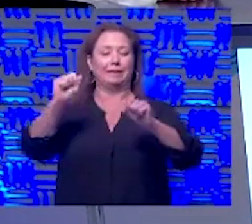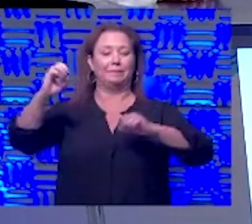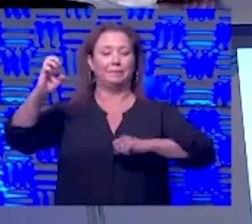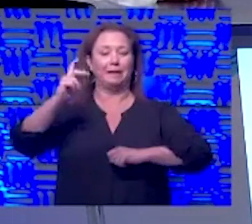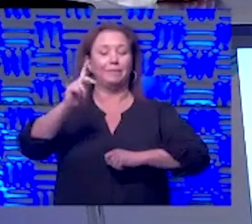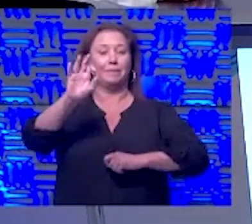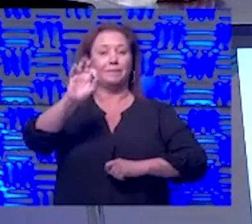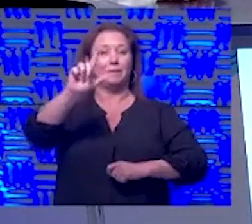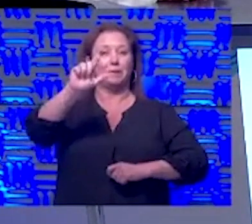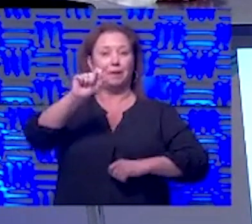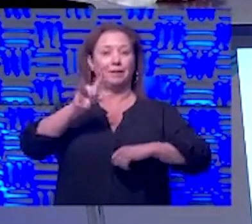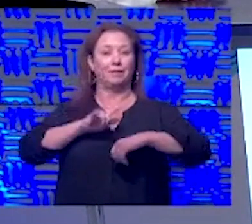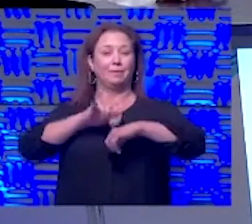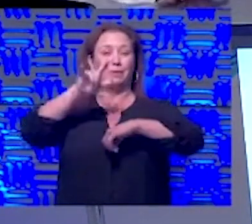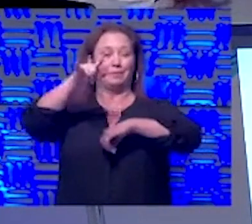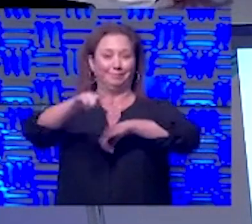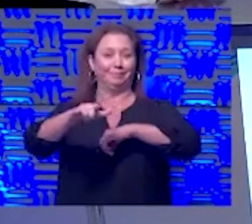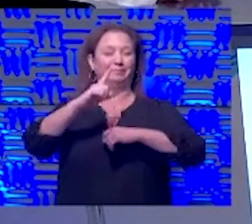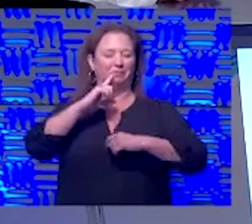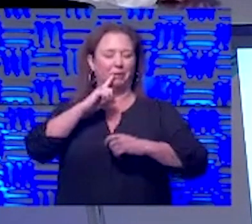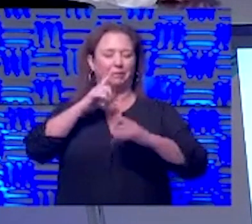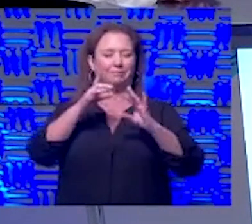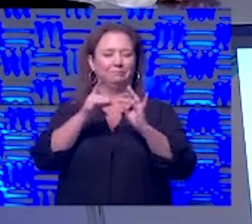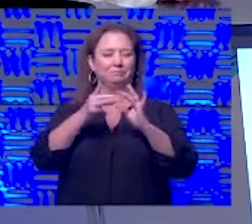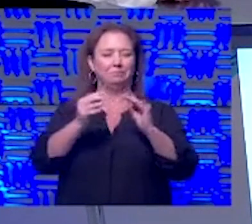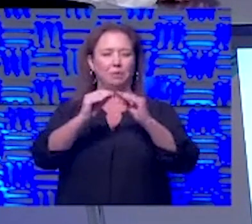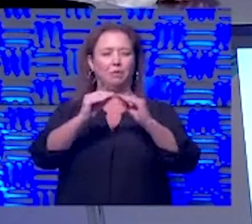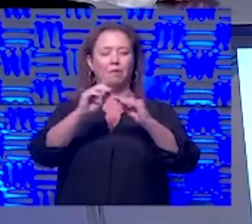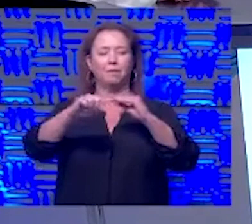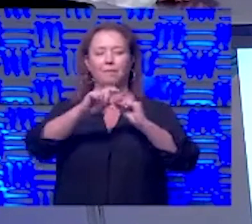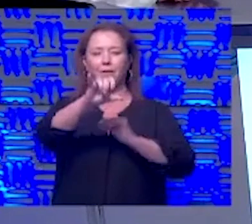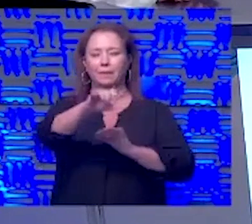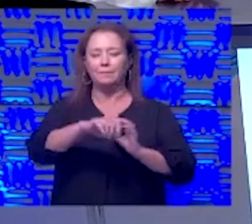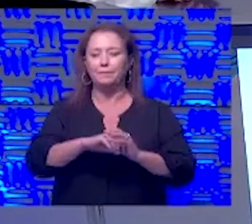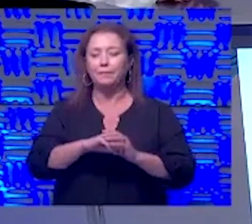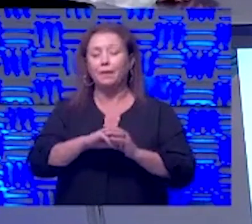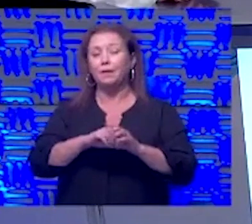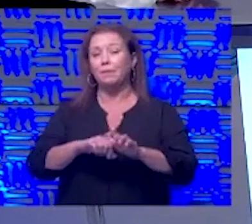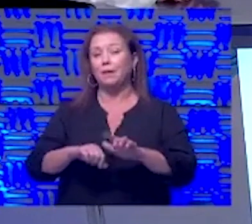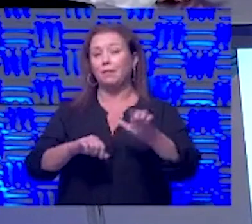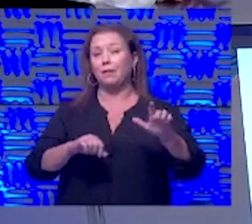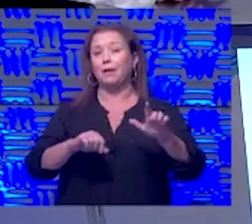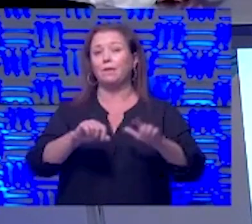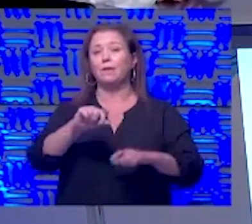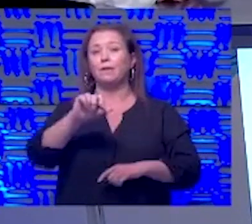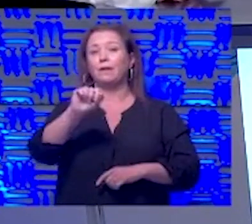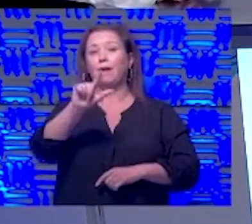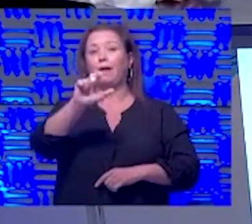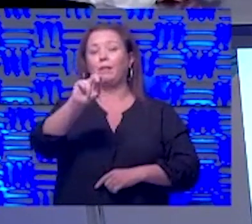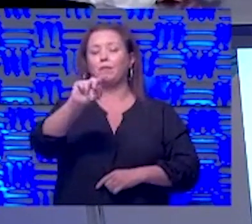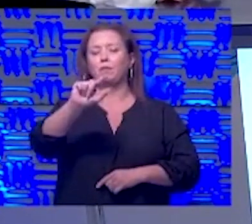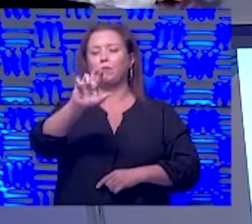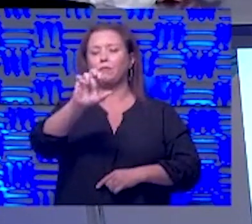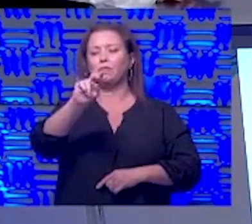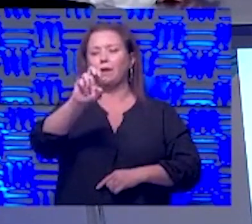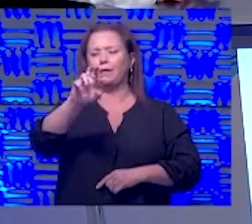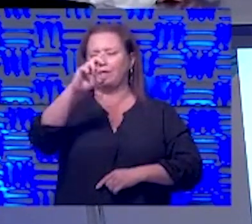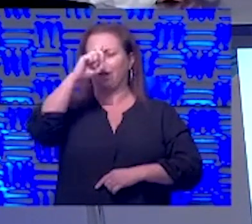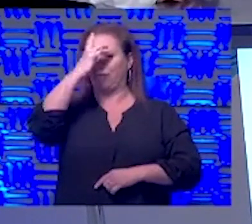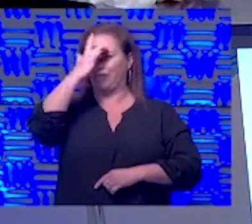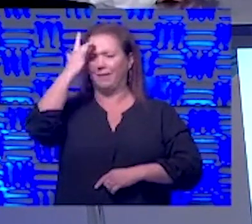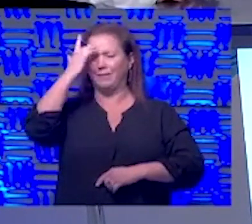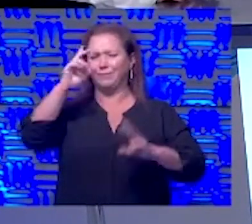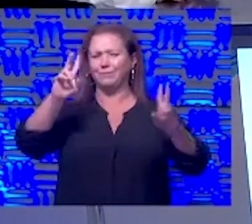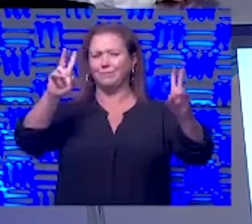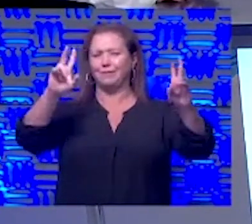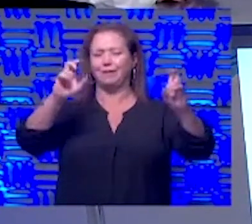back from Florida by airplane. He tells us. We're going to hear more about that trip in just a minute. On my left is Alan Greiner. I forget Alan's exact title,